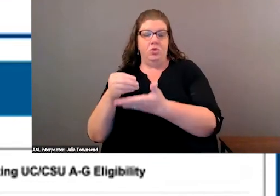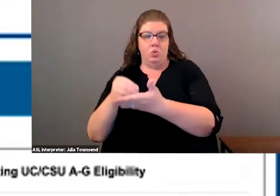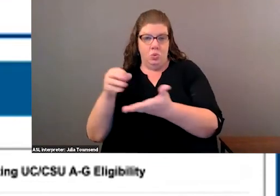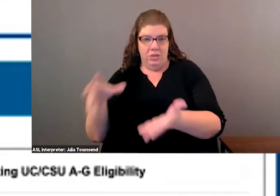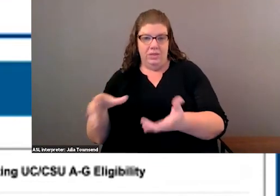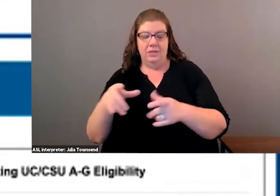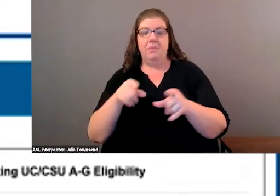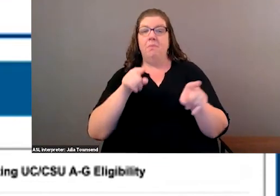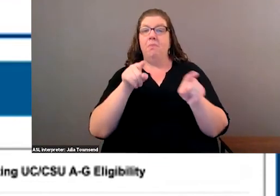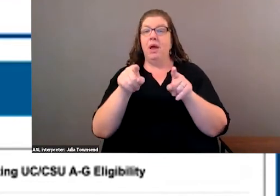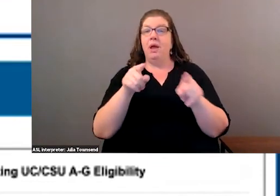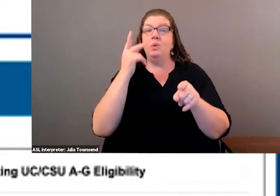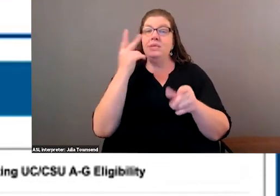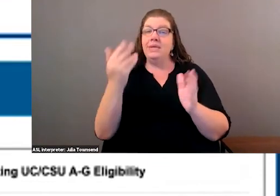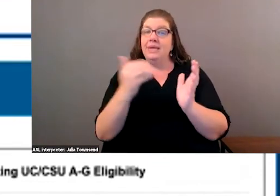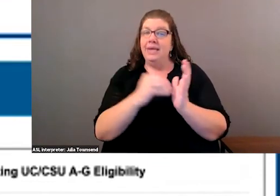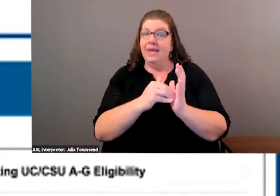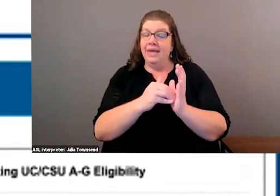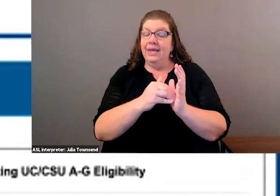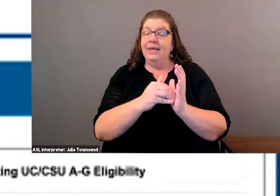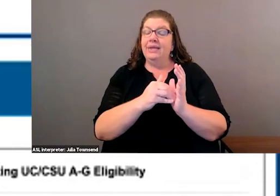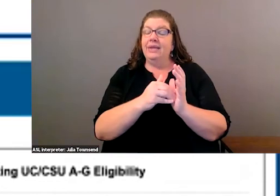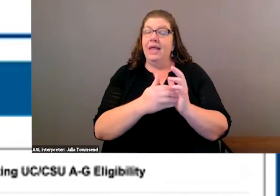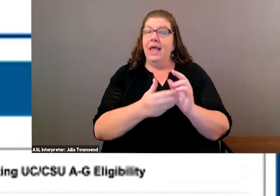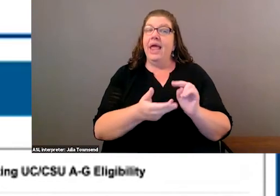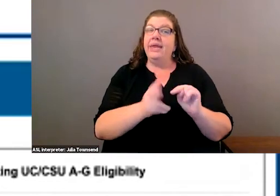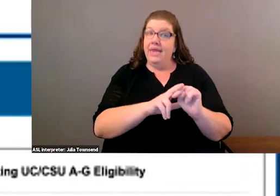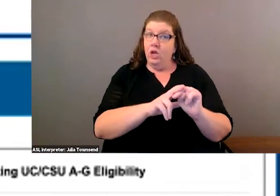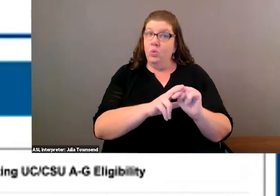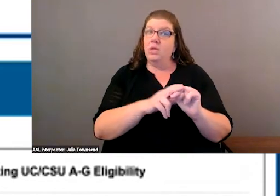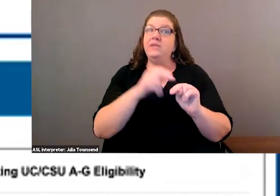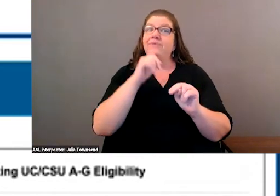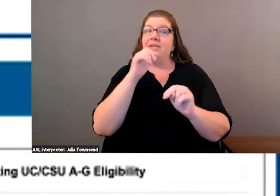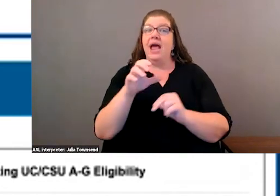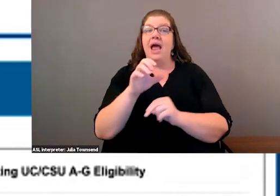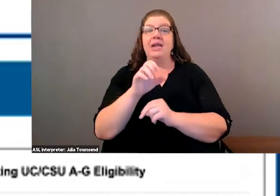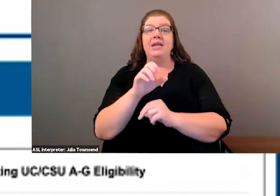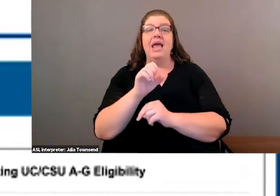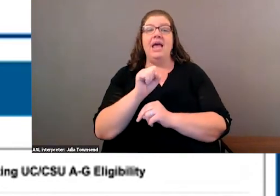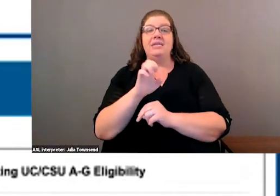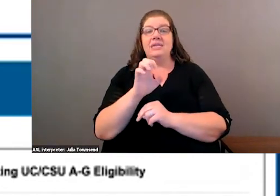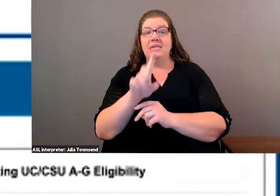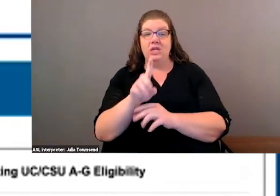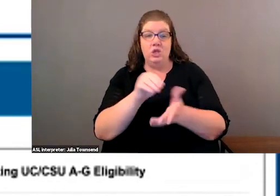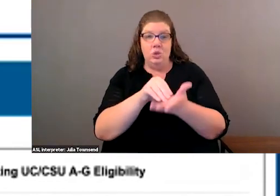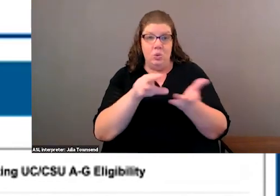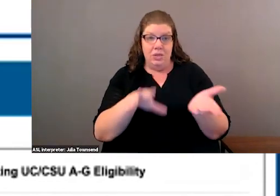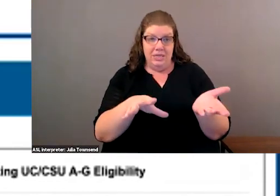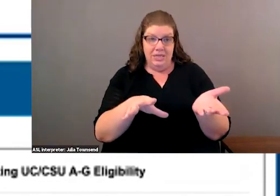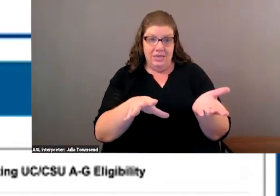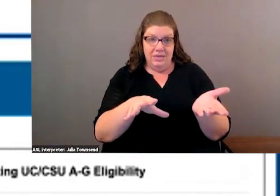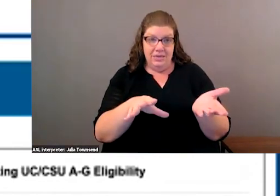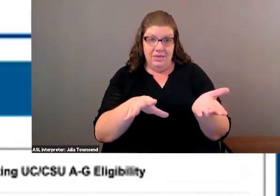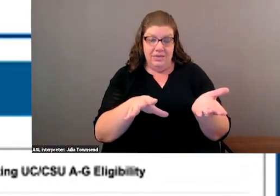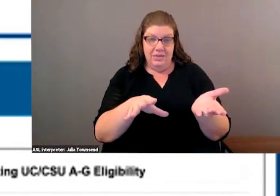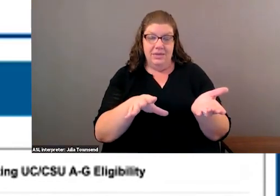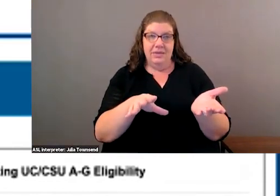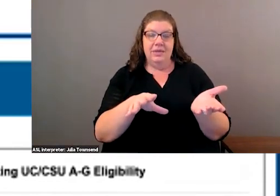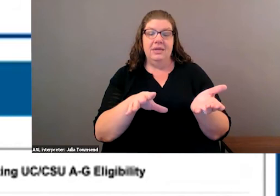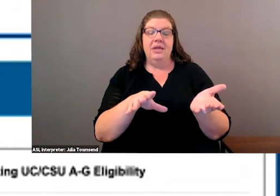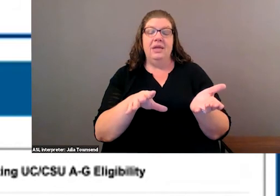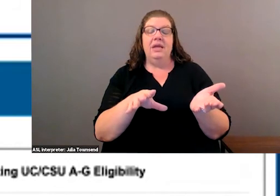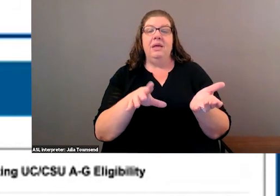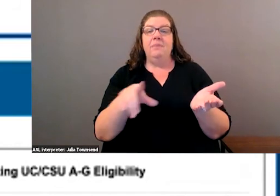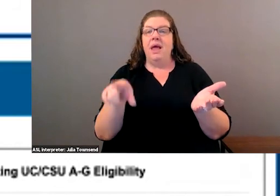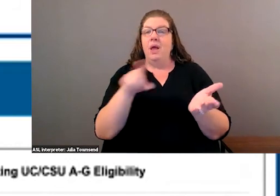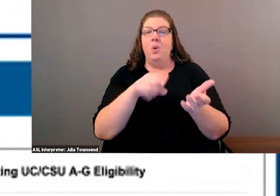though, you can see again an increase for the non-SED students. And actually, in this case, we don't